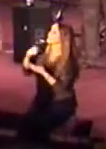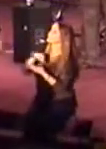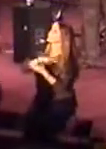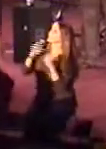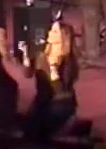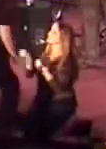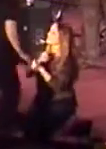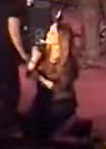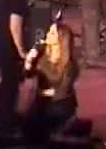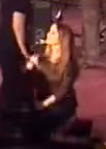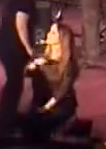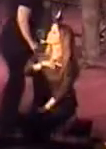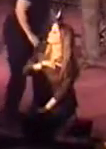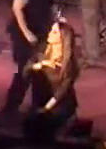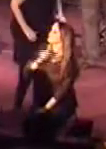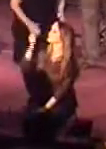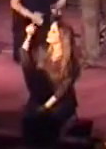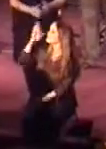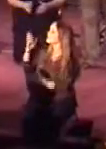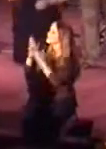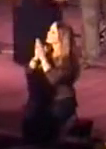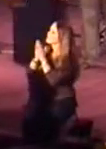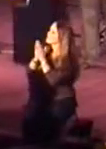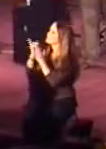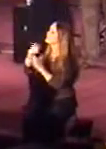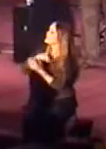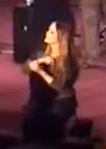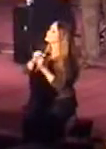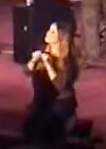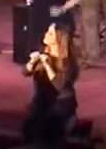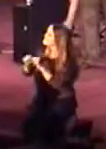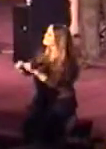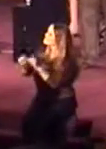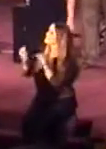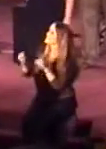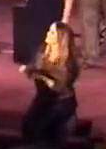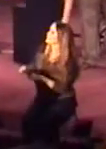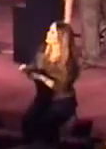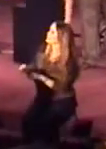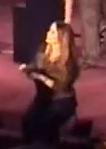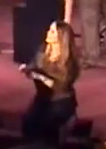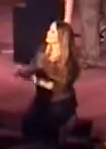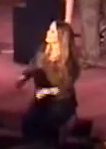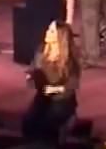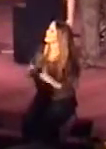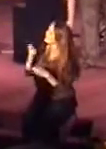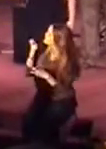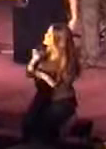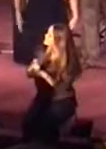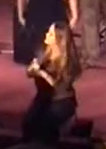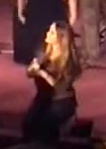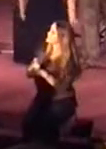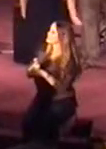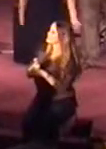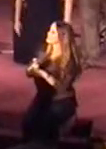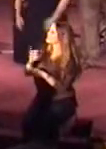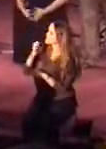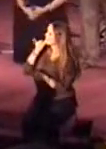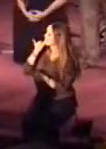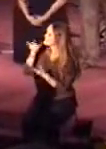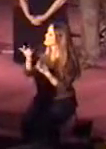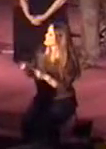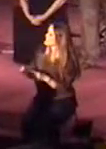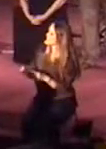us. God, I pray that we will be able to press on, Father. That when life gets tough, when mistakes are made,